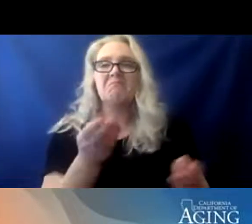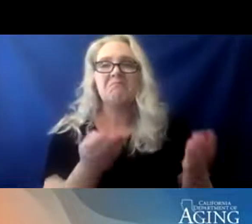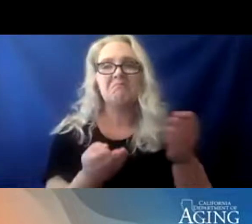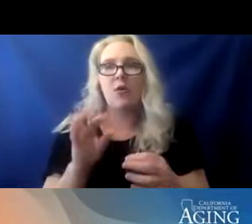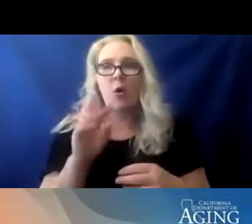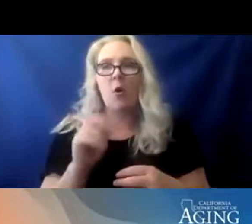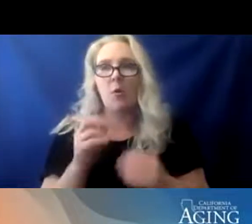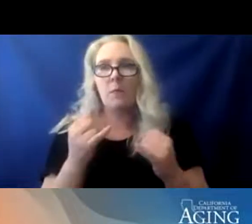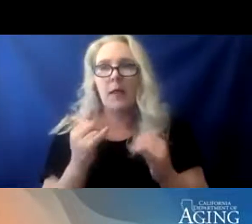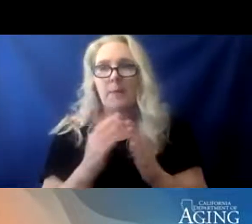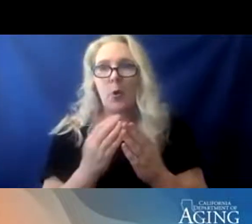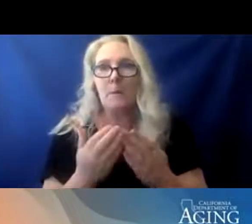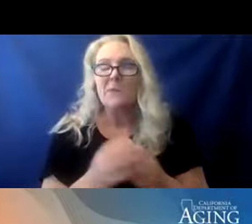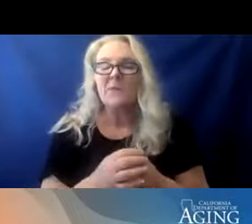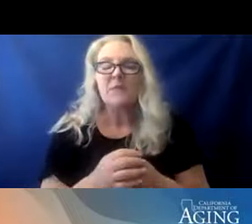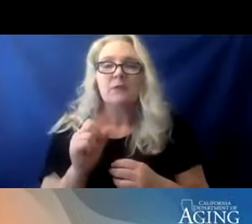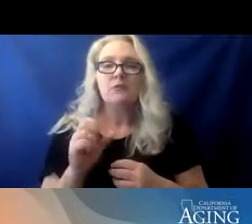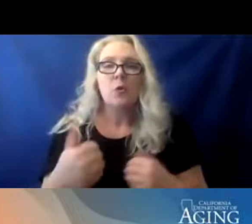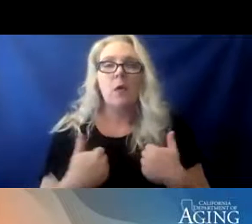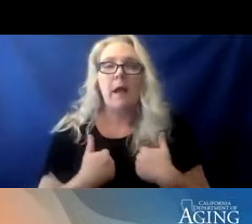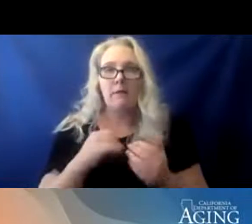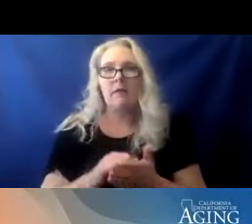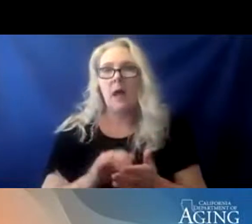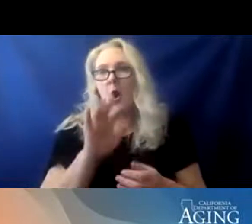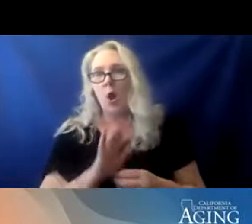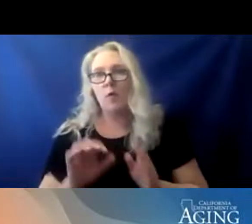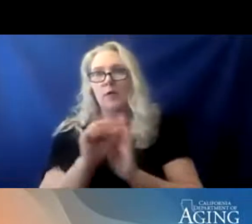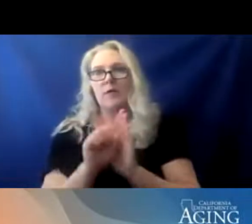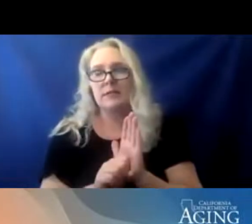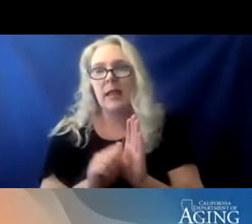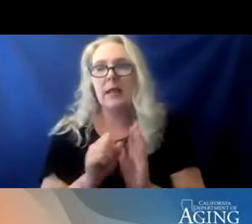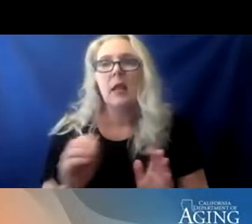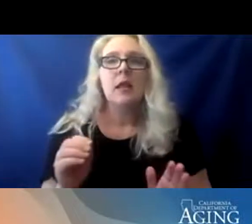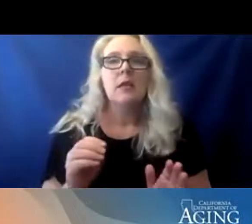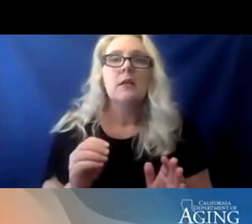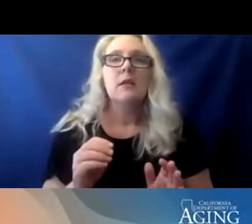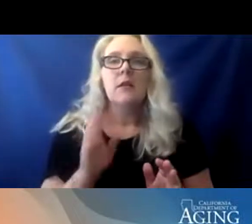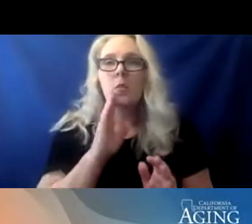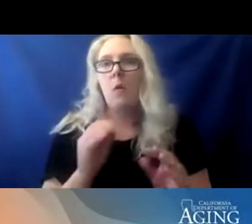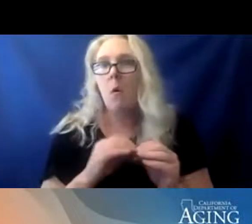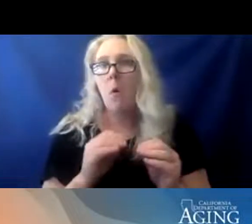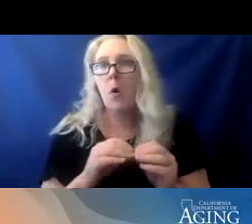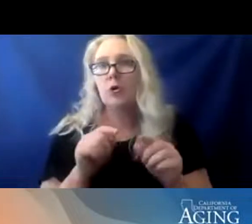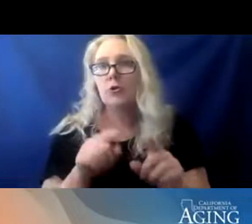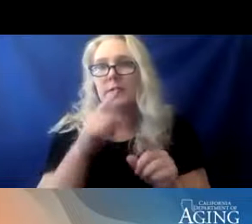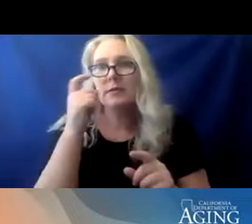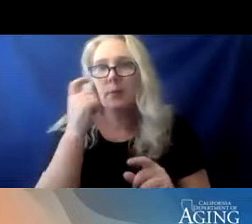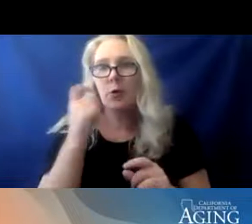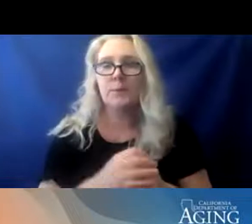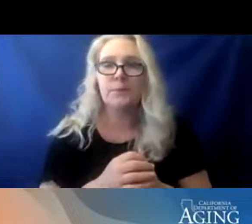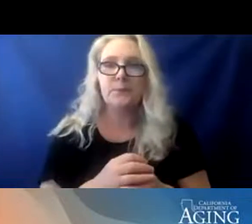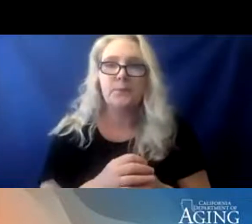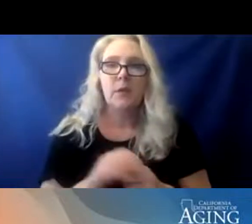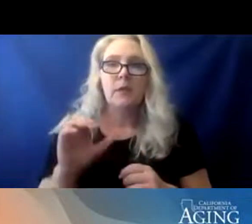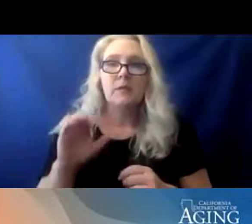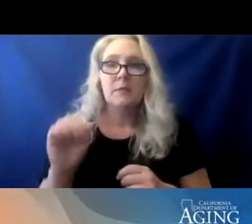So we're having these convenings across the state. They've already begun and they're spanning through this summer. CDA, myself, we have attended